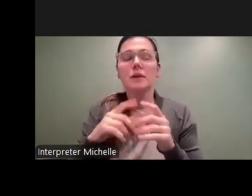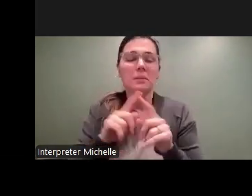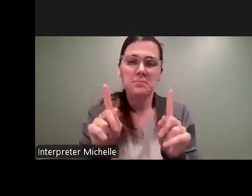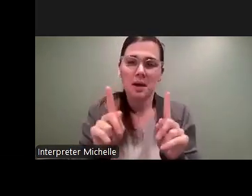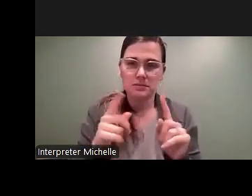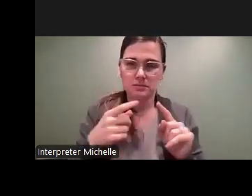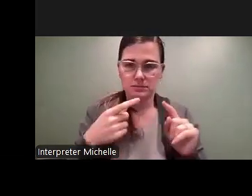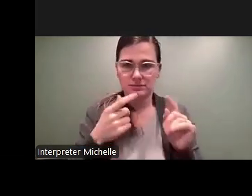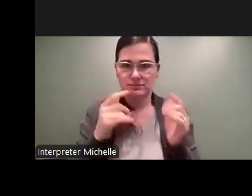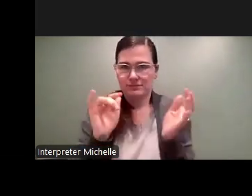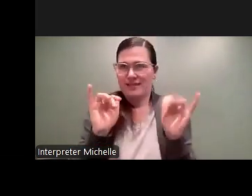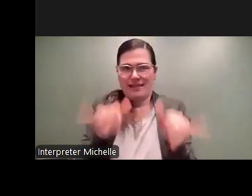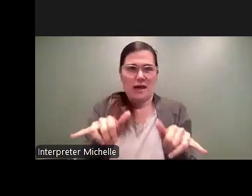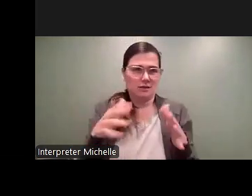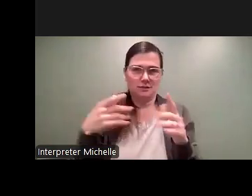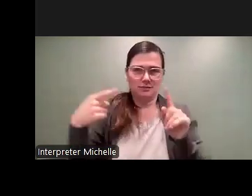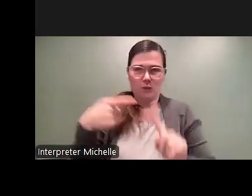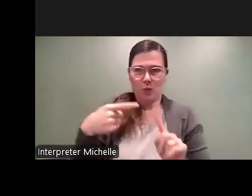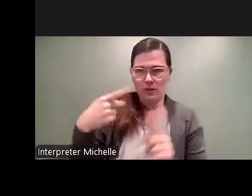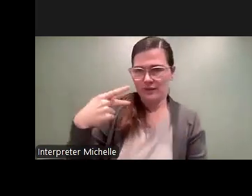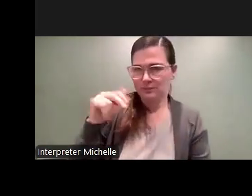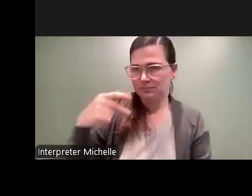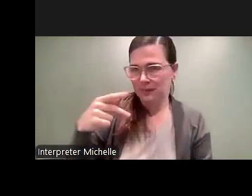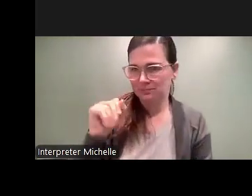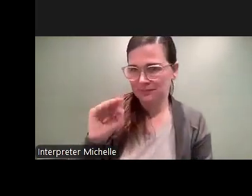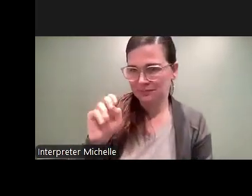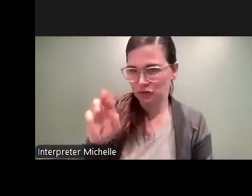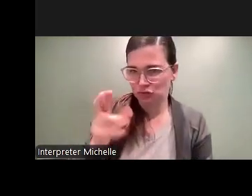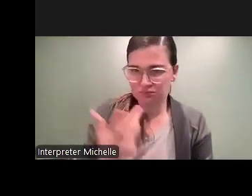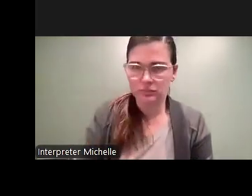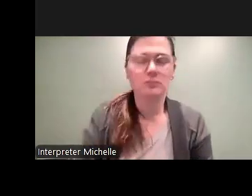is what's happening when someone does a pap smear.